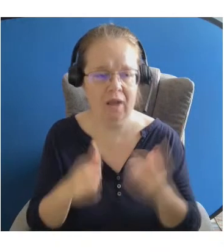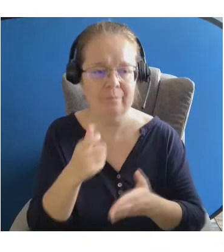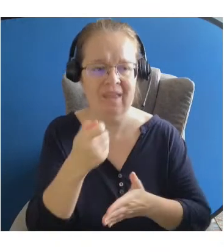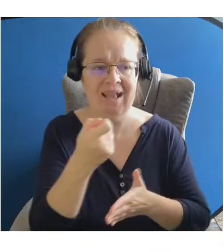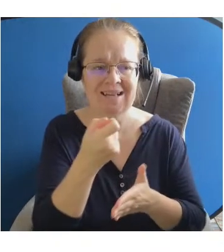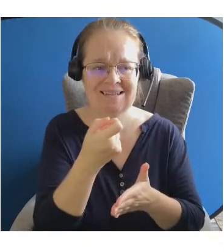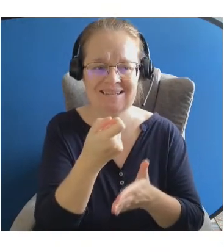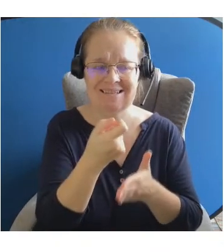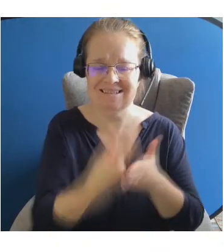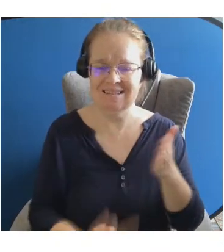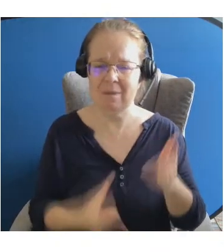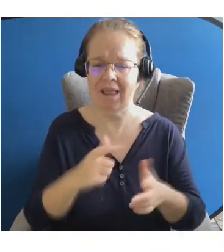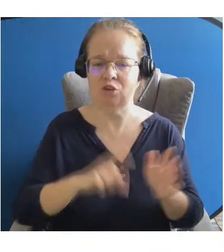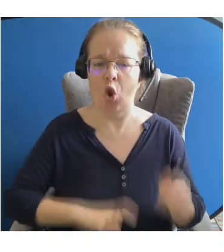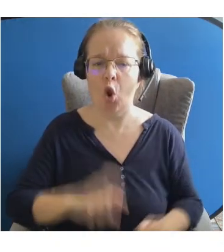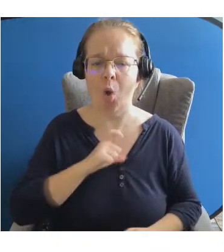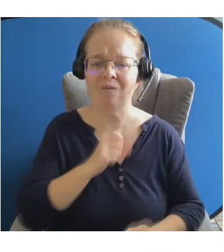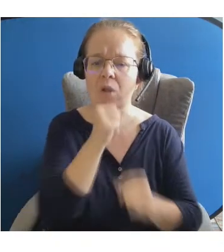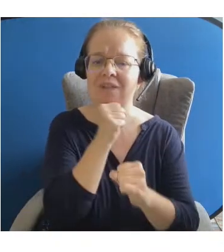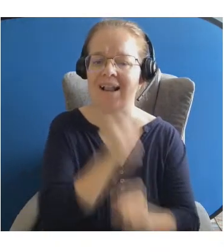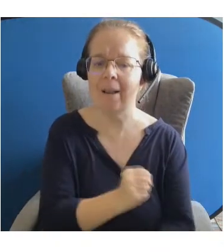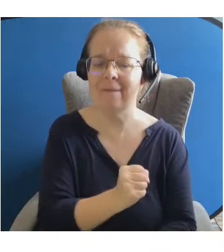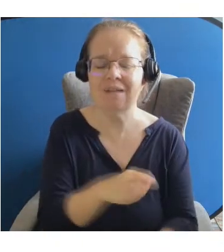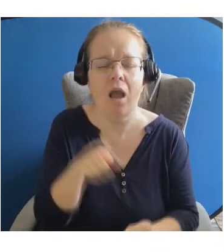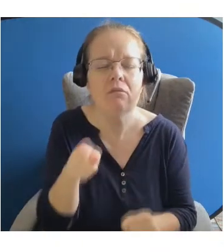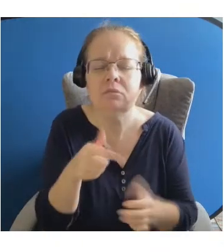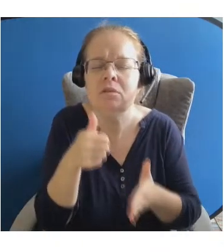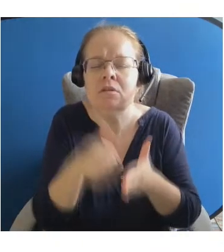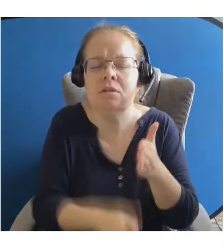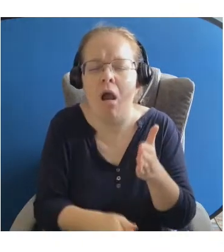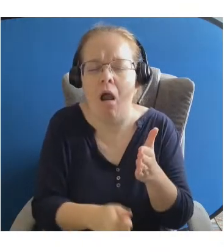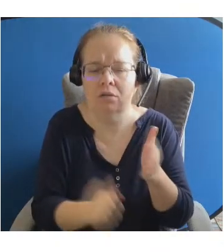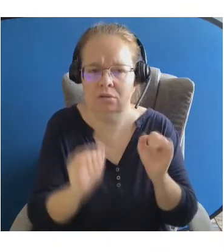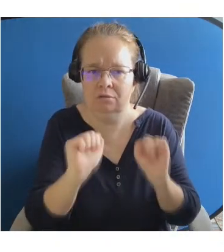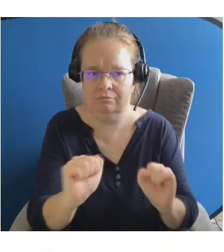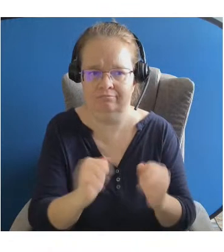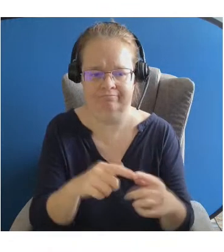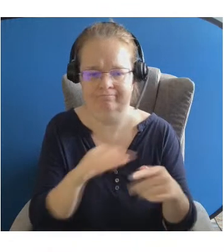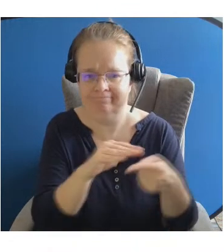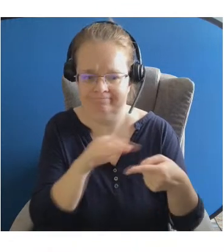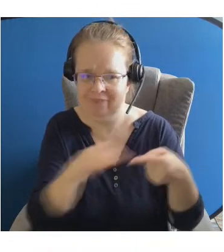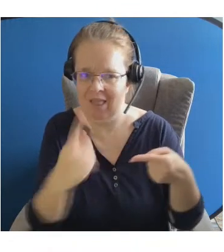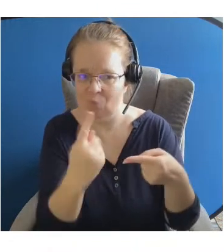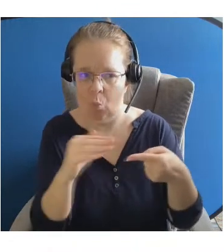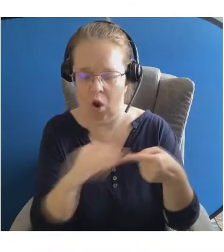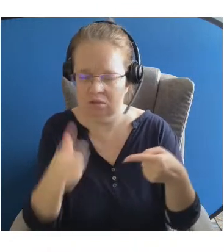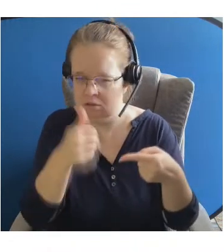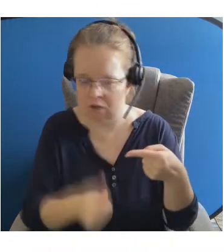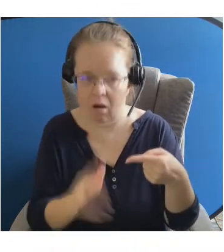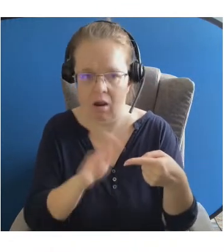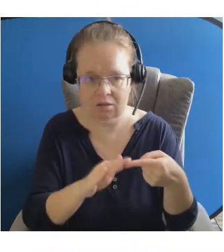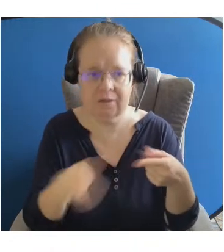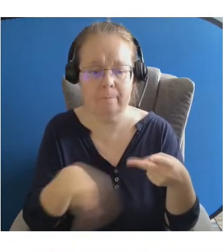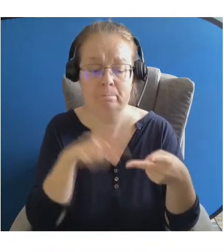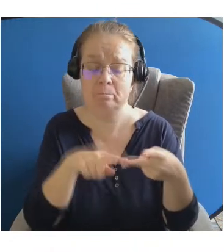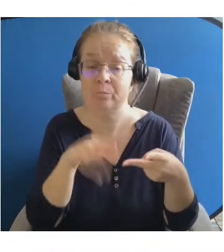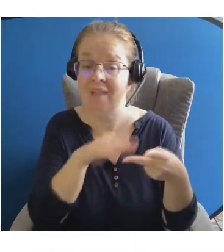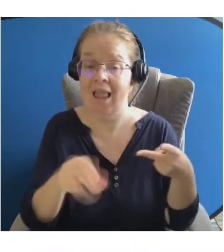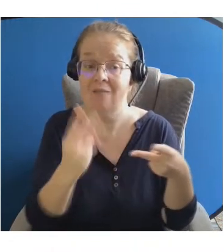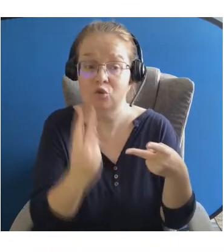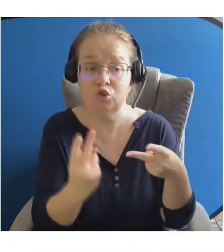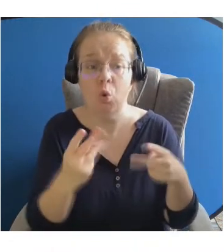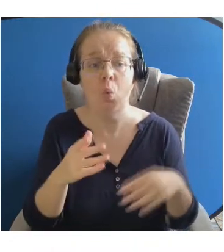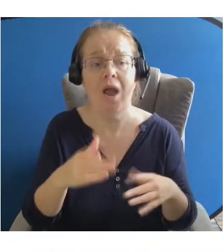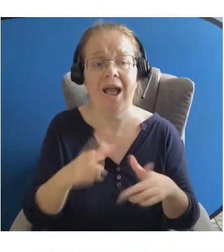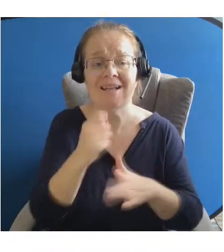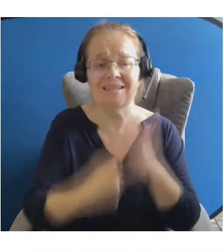confident committed, is the very start of that journey. Level 2 is disability confident employer,